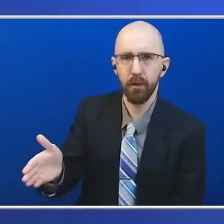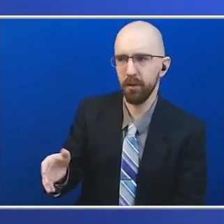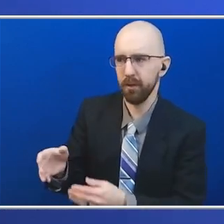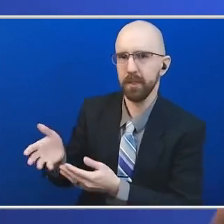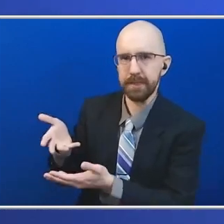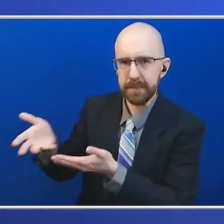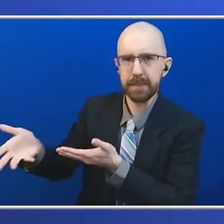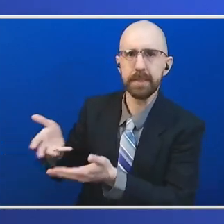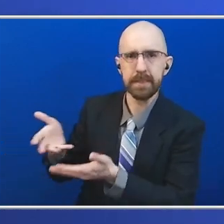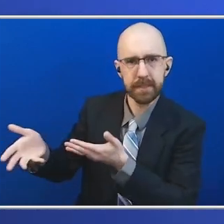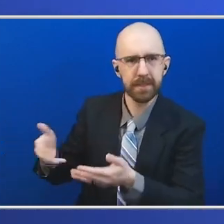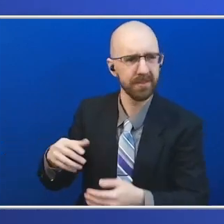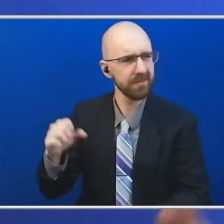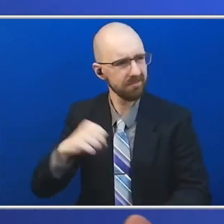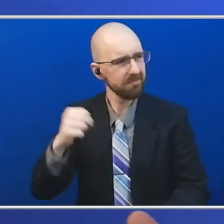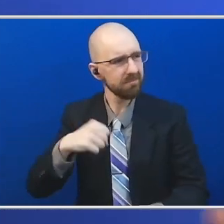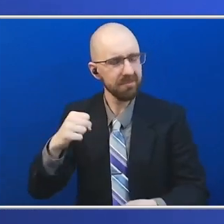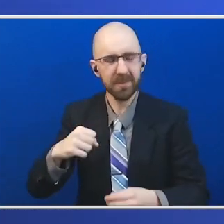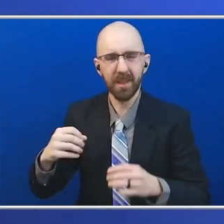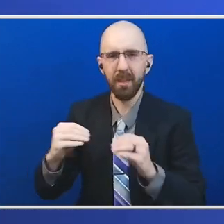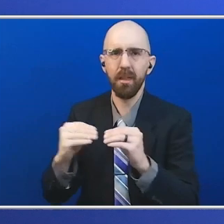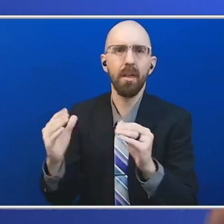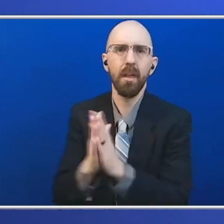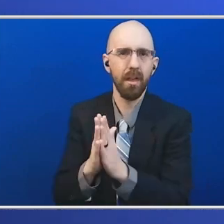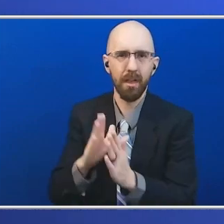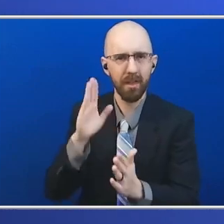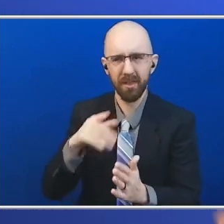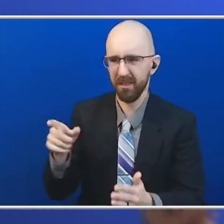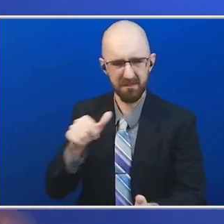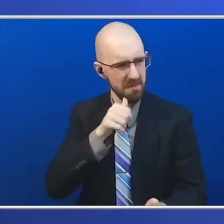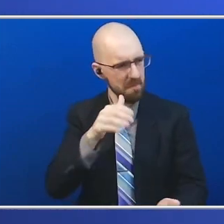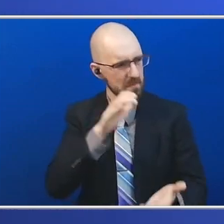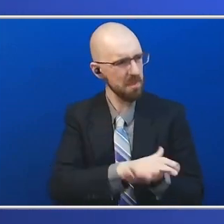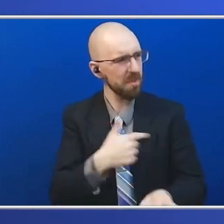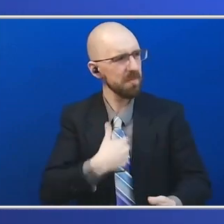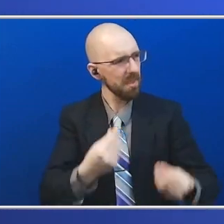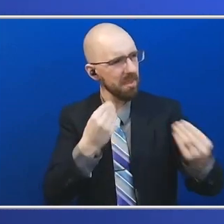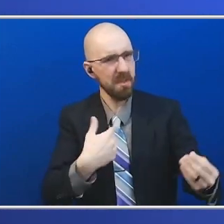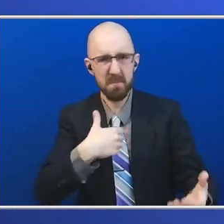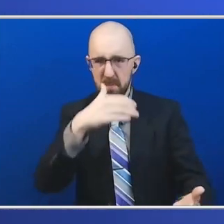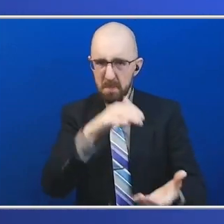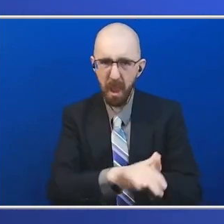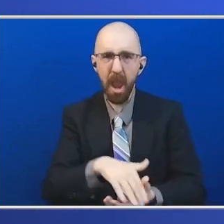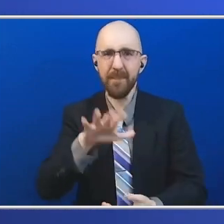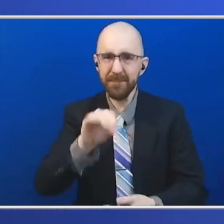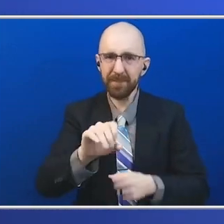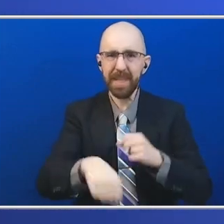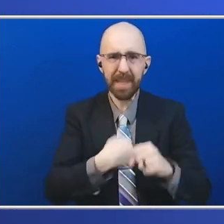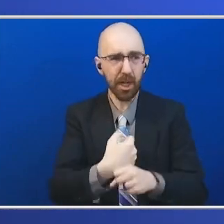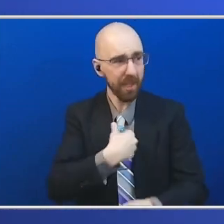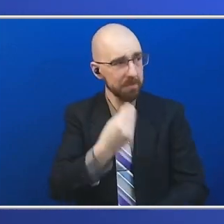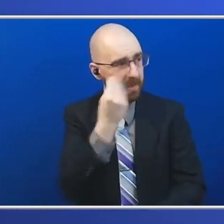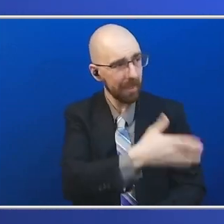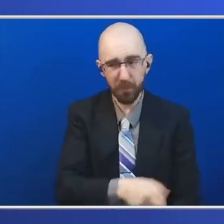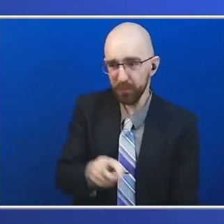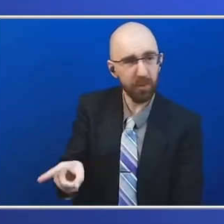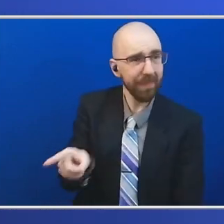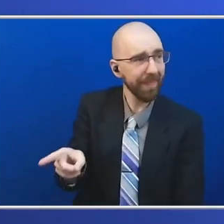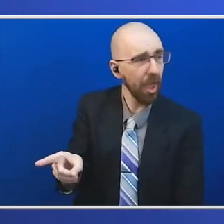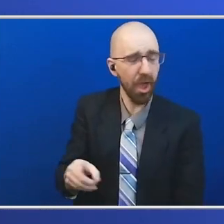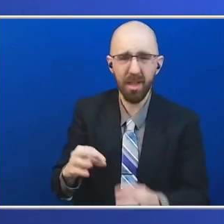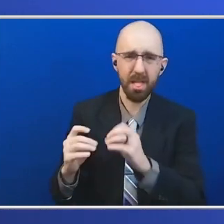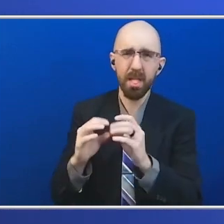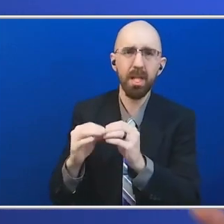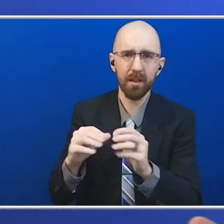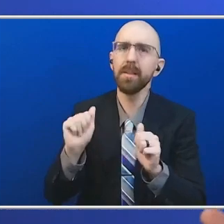And that could lead to fights. It's like, you don't believe me, I've been married to you for 50 years, I'm telling you there's a dog in the house. So that itself can create a